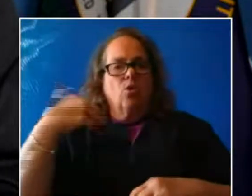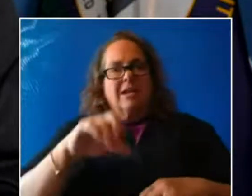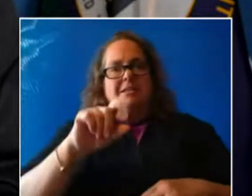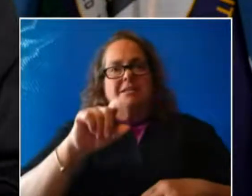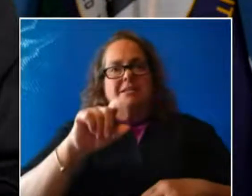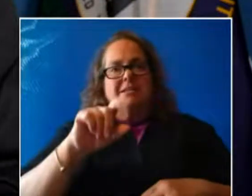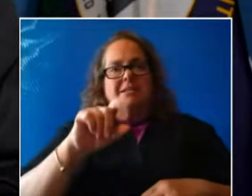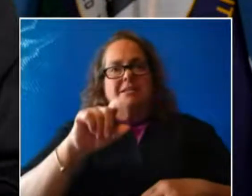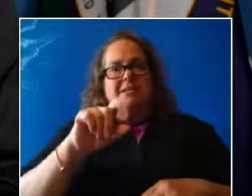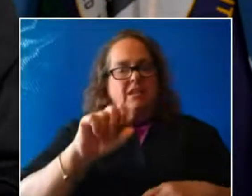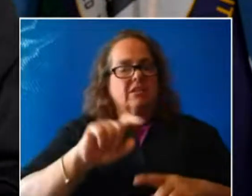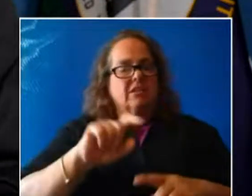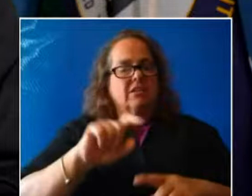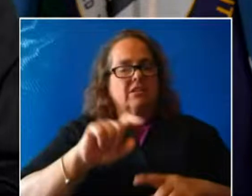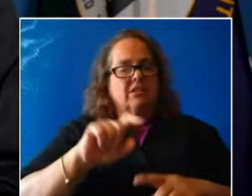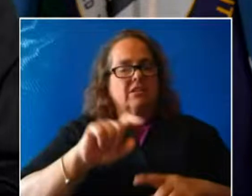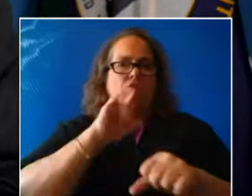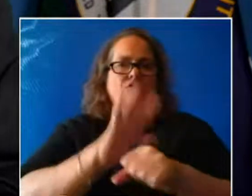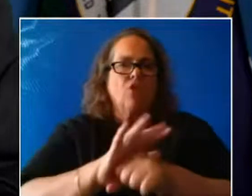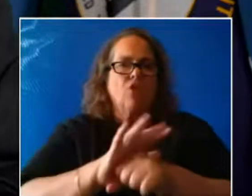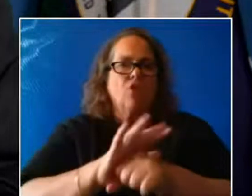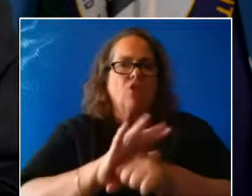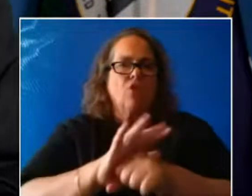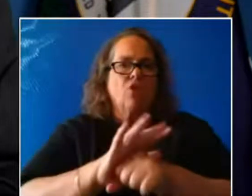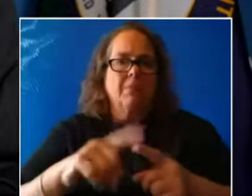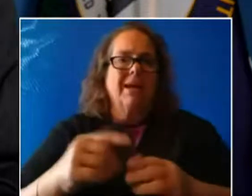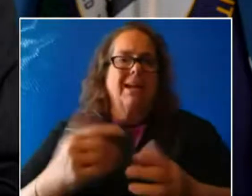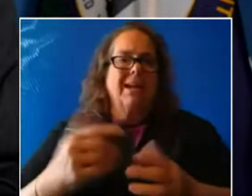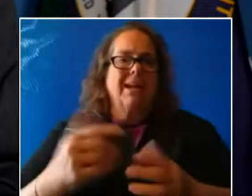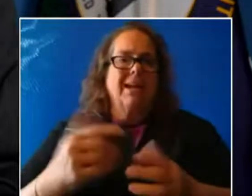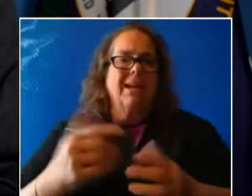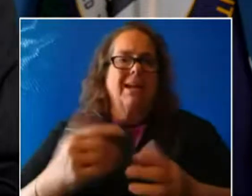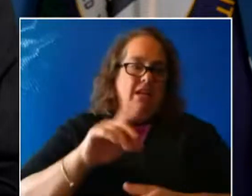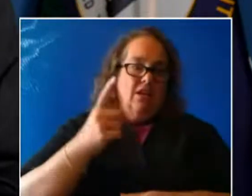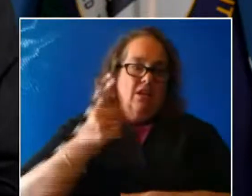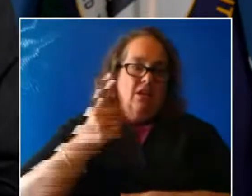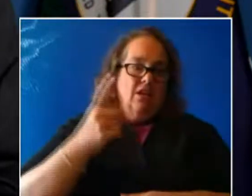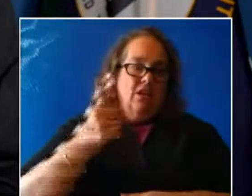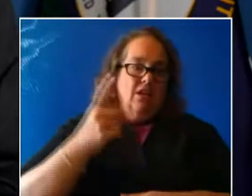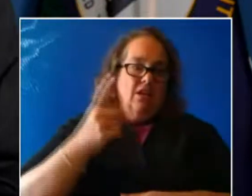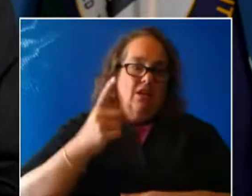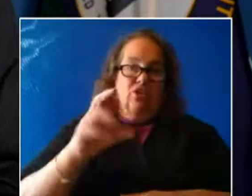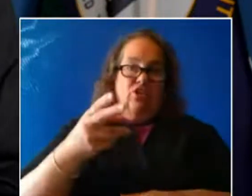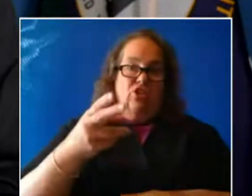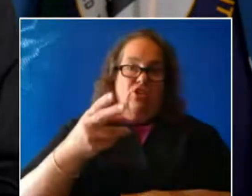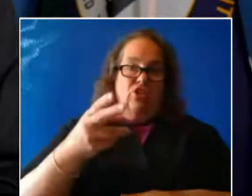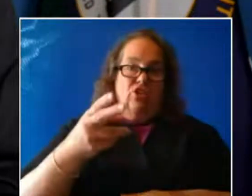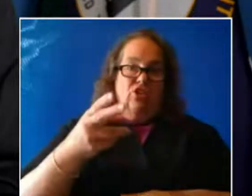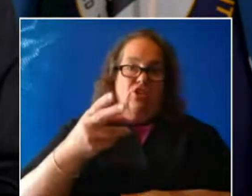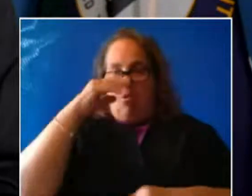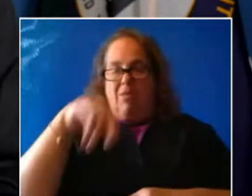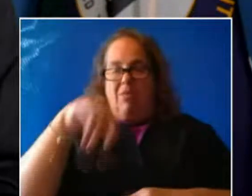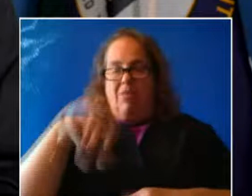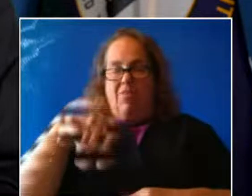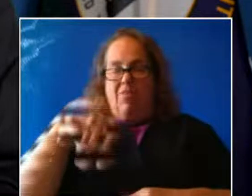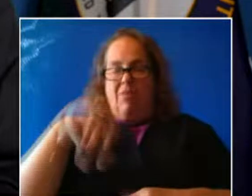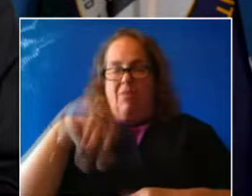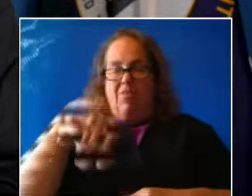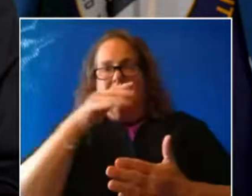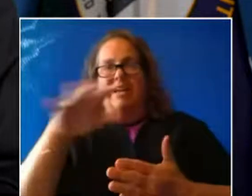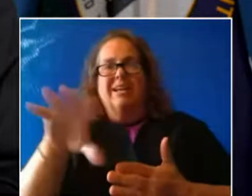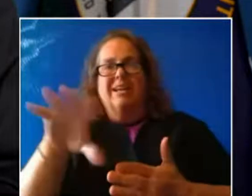But again, it appears low. Dr. Fauci says he hopes that this week we will get some guidance on how and